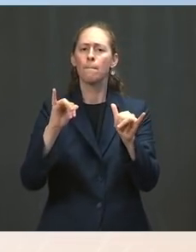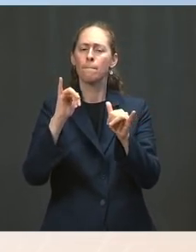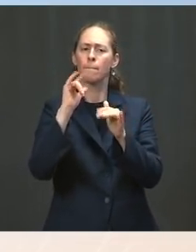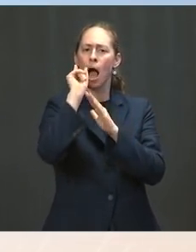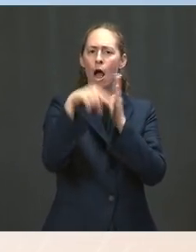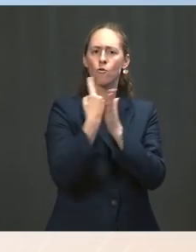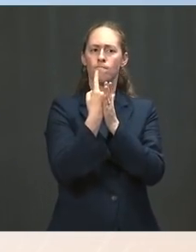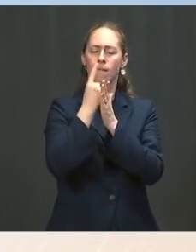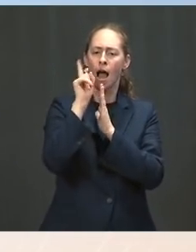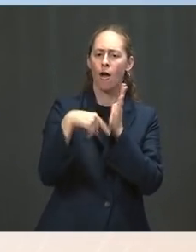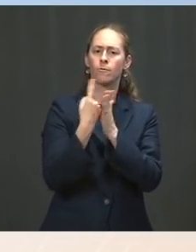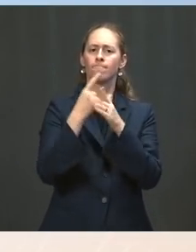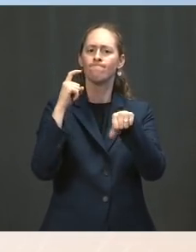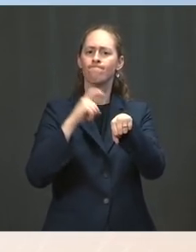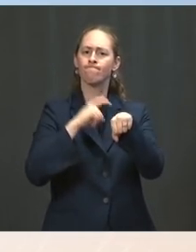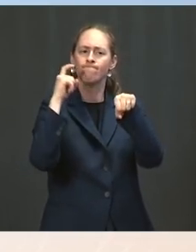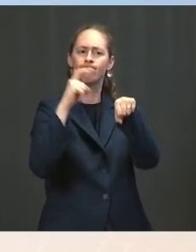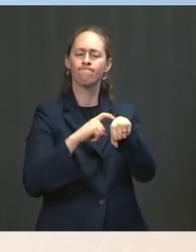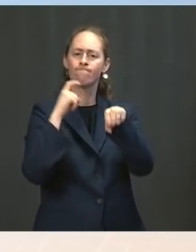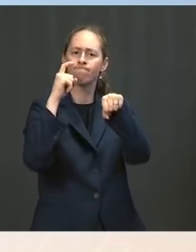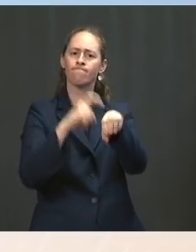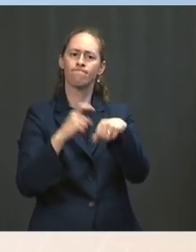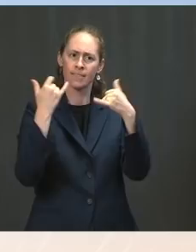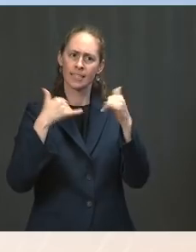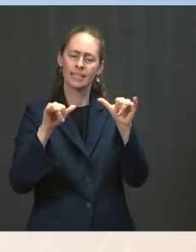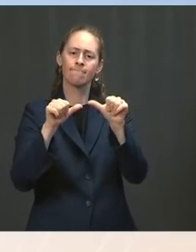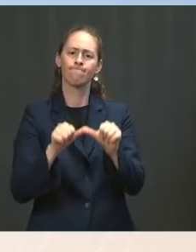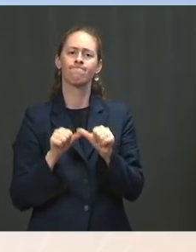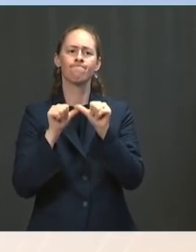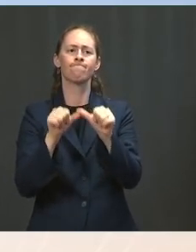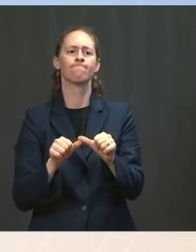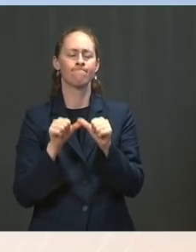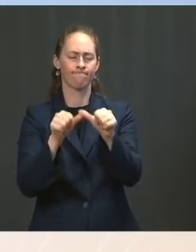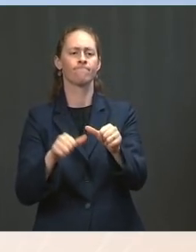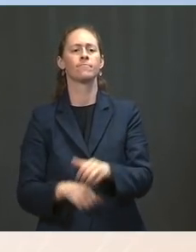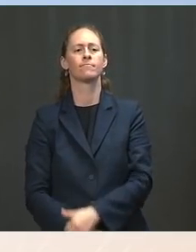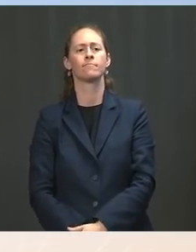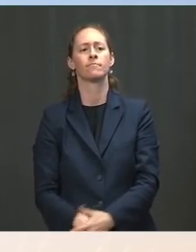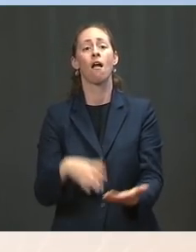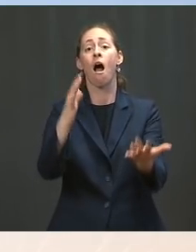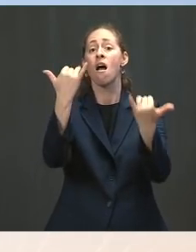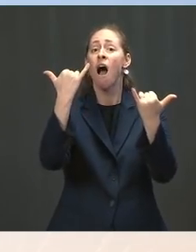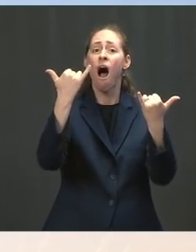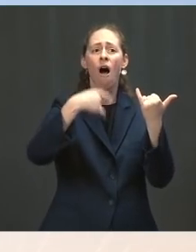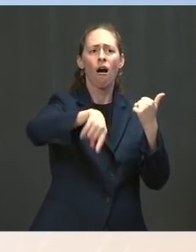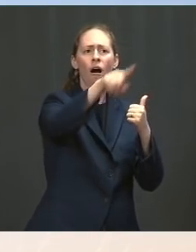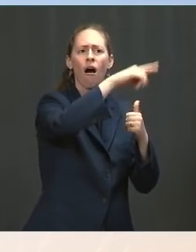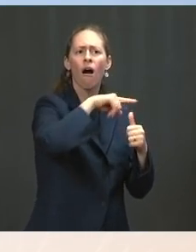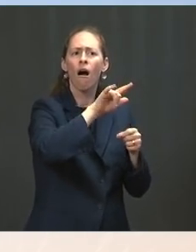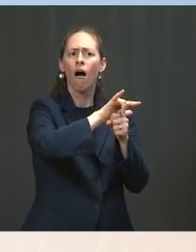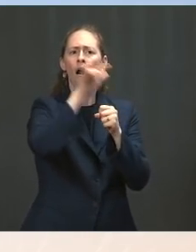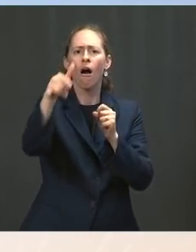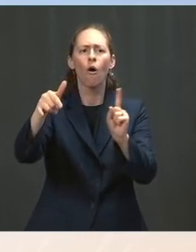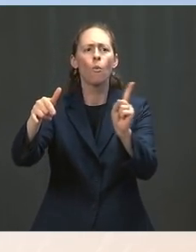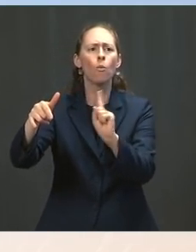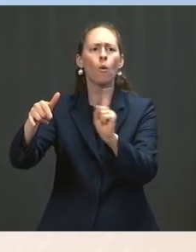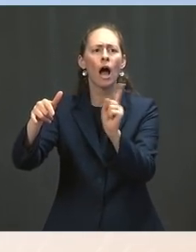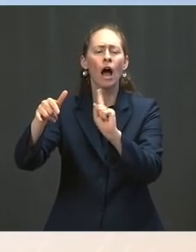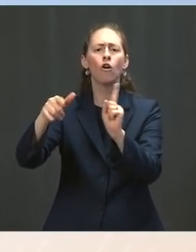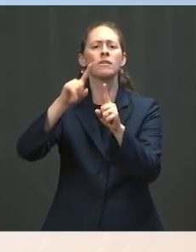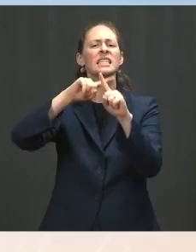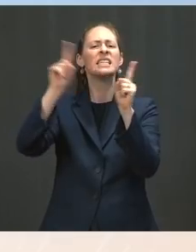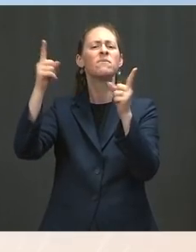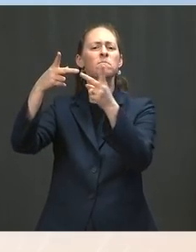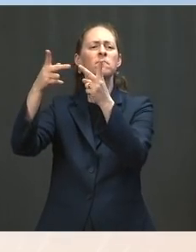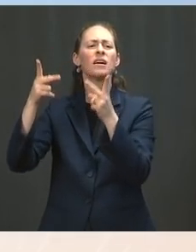transit centers in multiple countries in the Gulf and Europe, where we are getting U.S. citizens on flights home, and we are running biometric